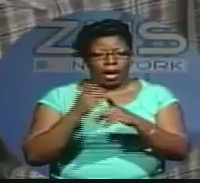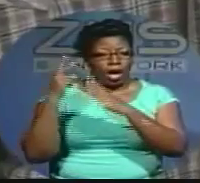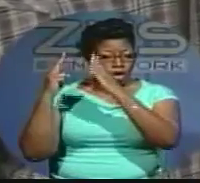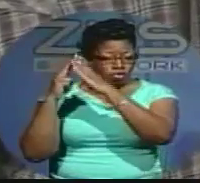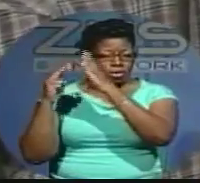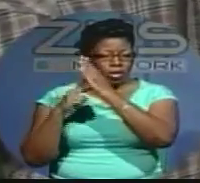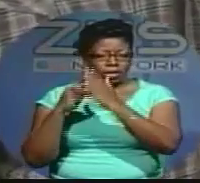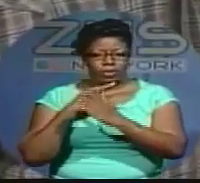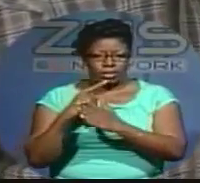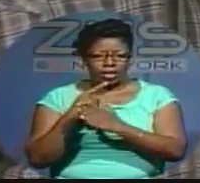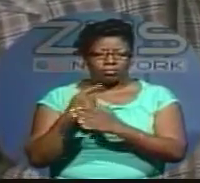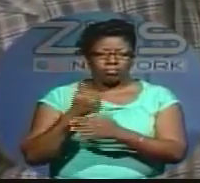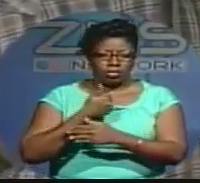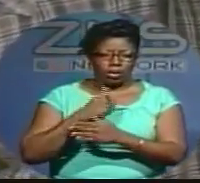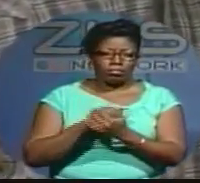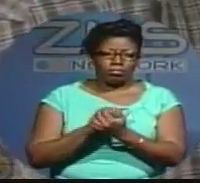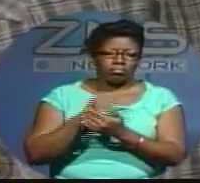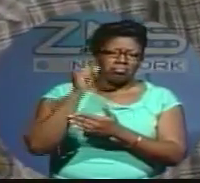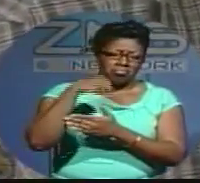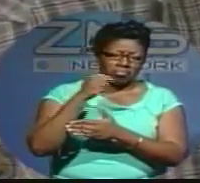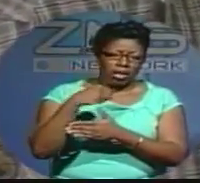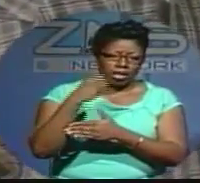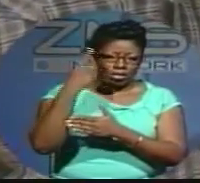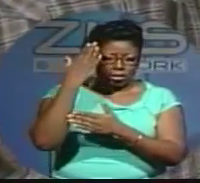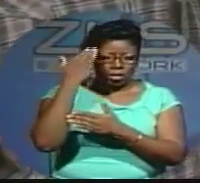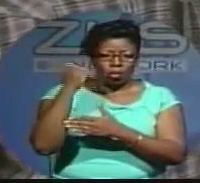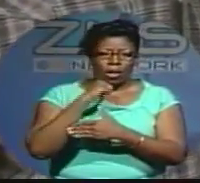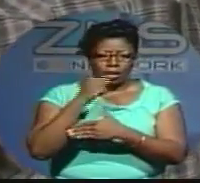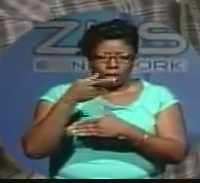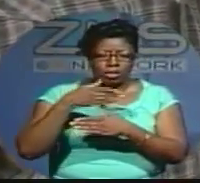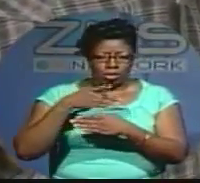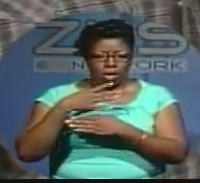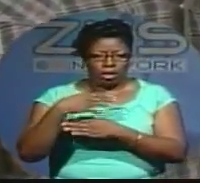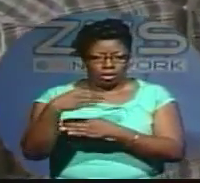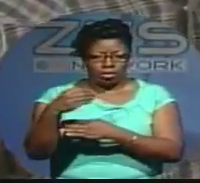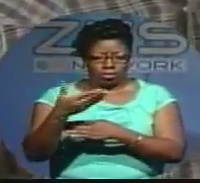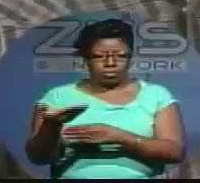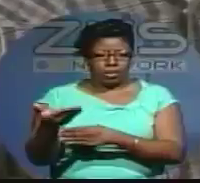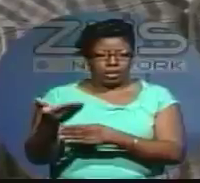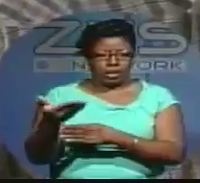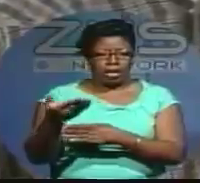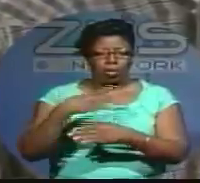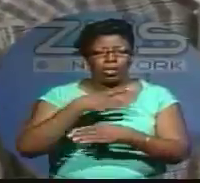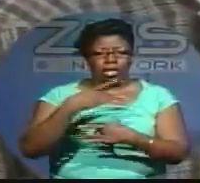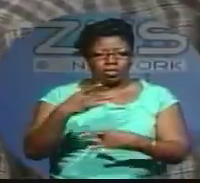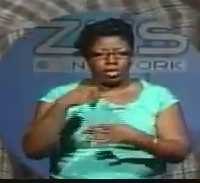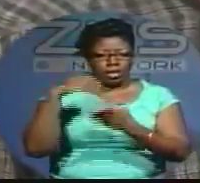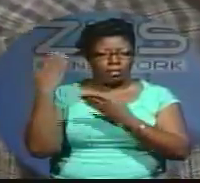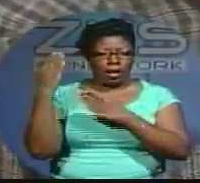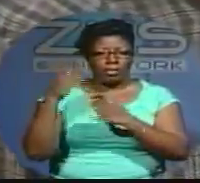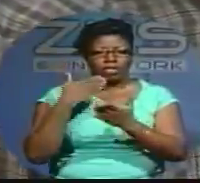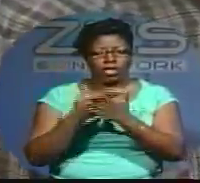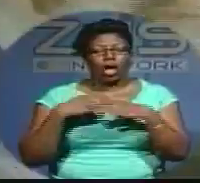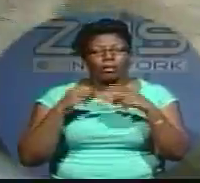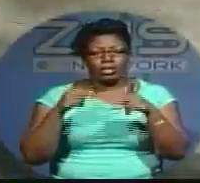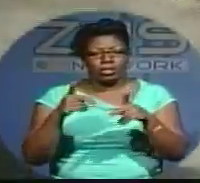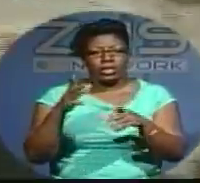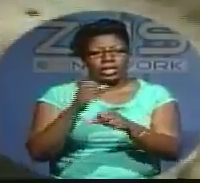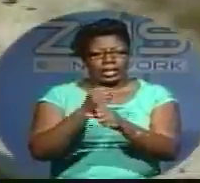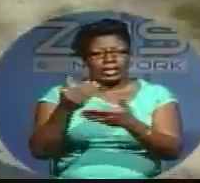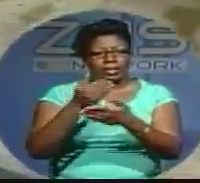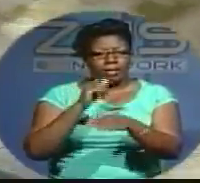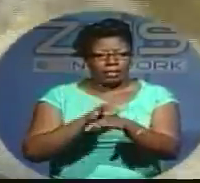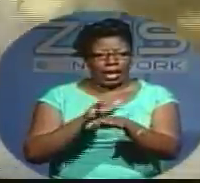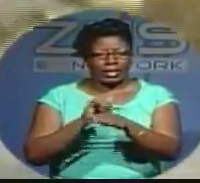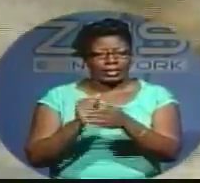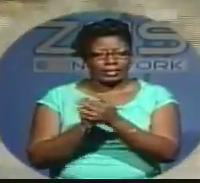why not? We are really interested in the culture of the Bahamas, and so we thought this was a perfect opportunity to get some of that.